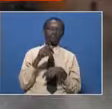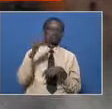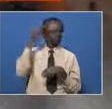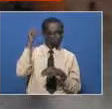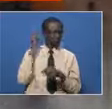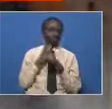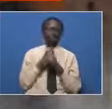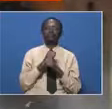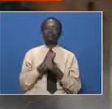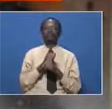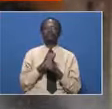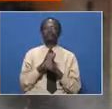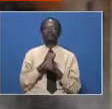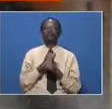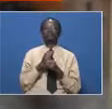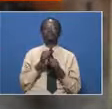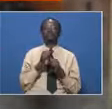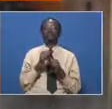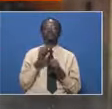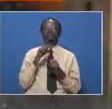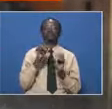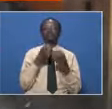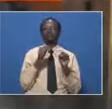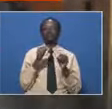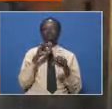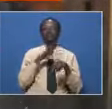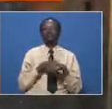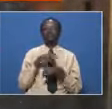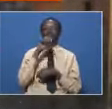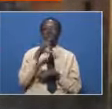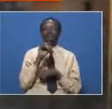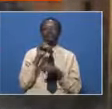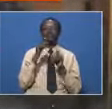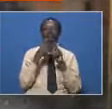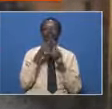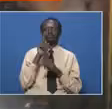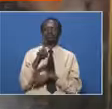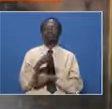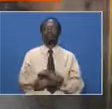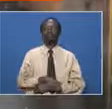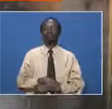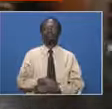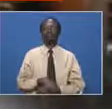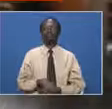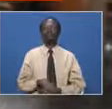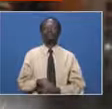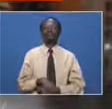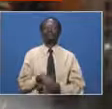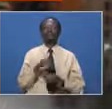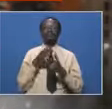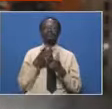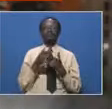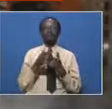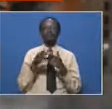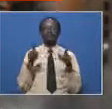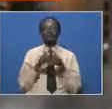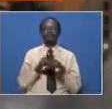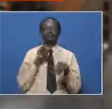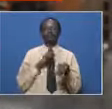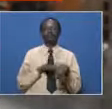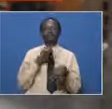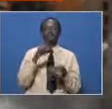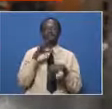There's going to be a dark horse, or there's going to be, you're not going to get 50 plus one in the first shot. You're not. All right. So, and then you're going to get that